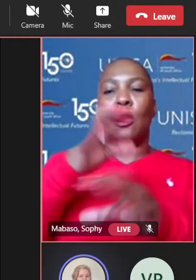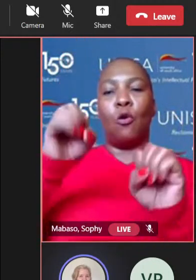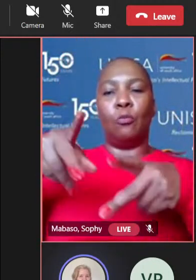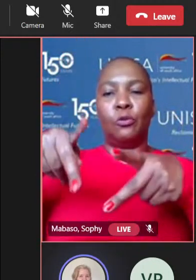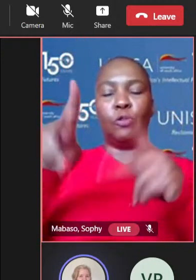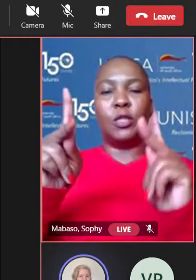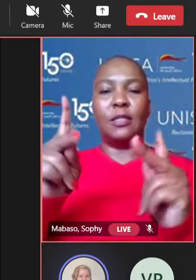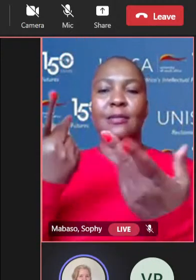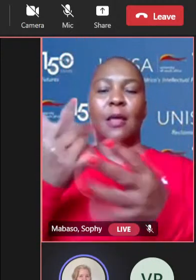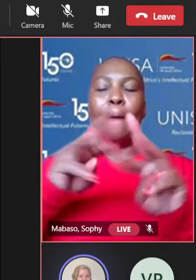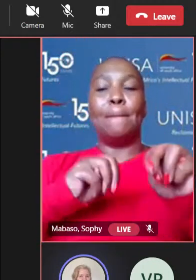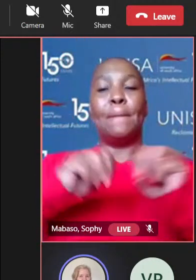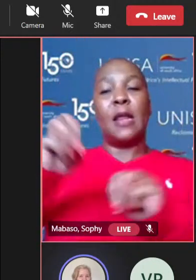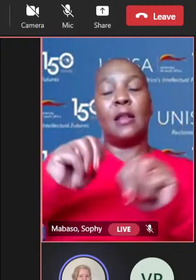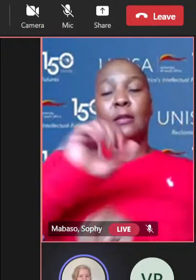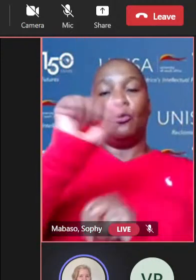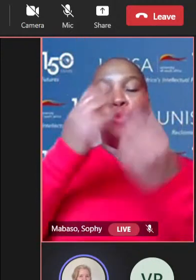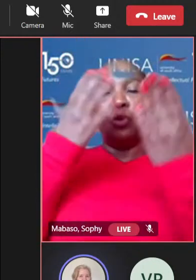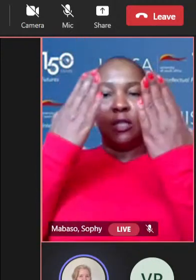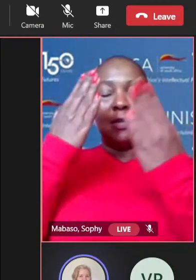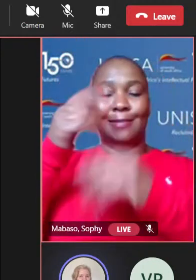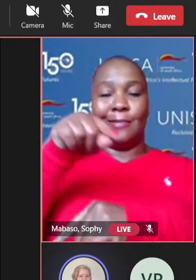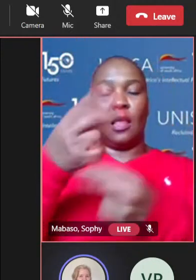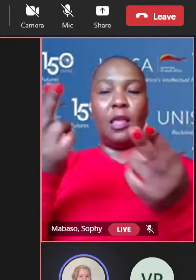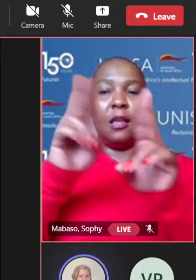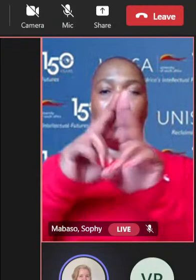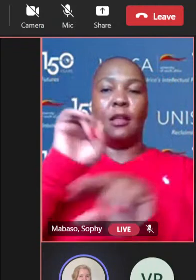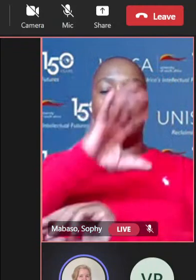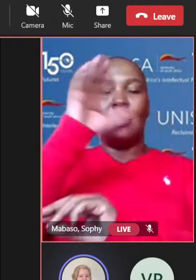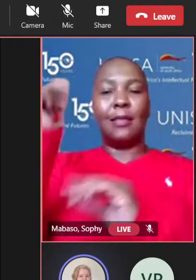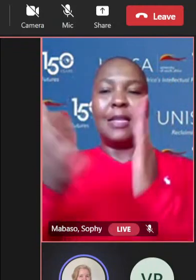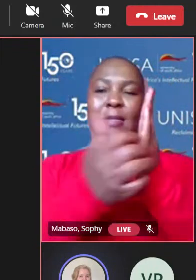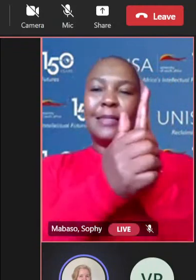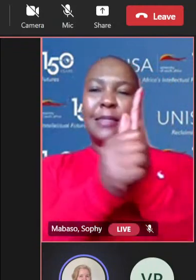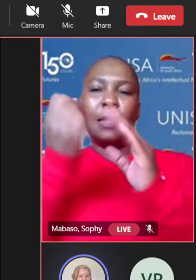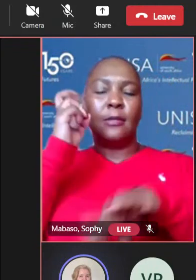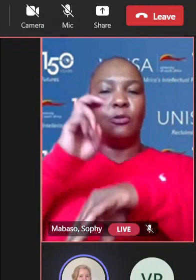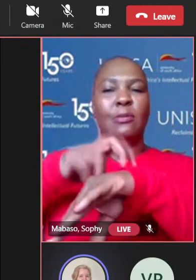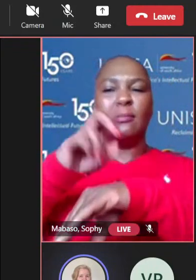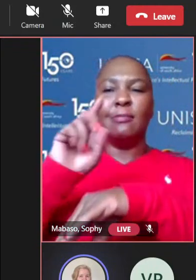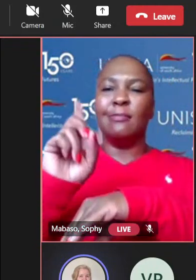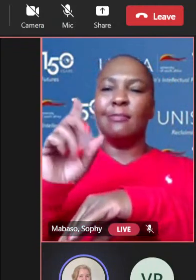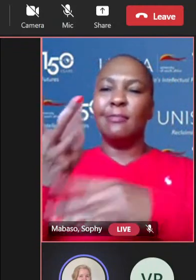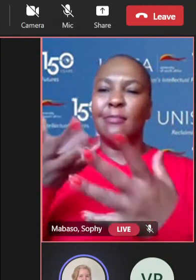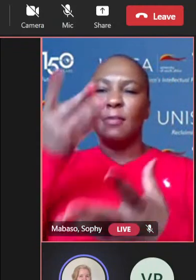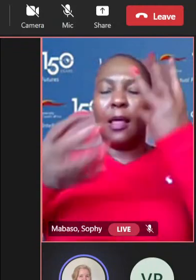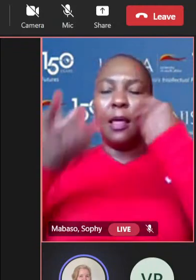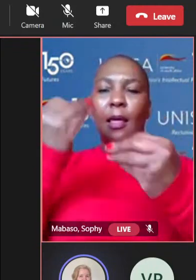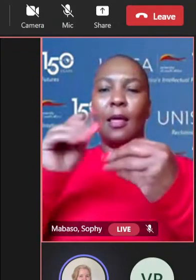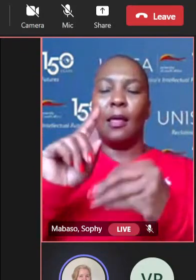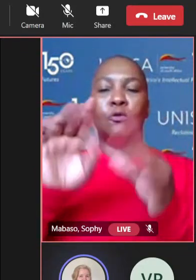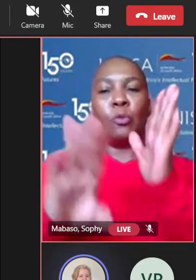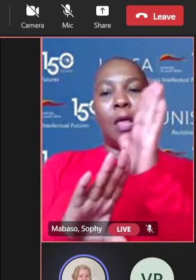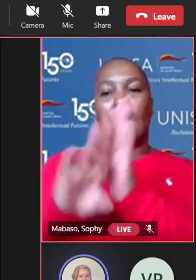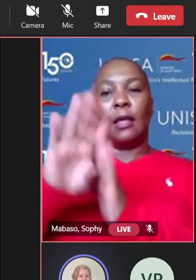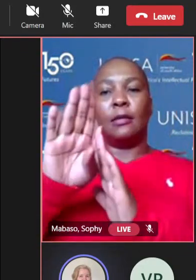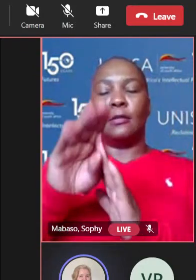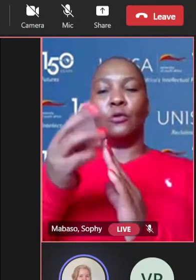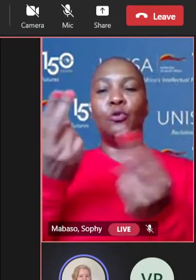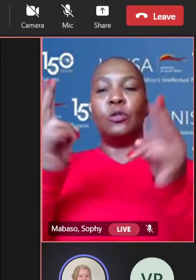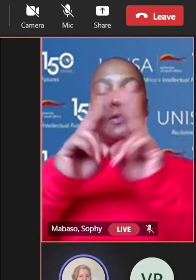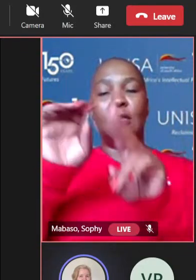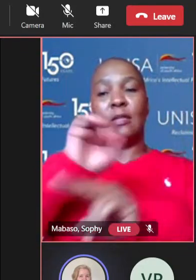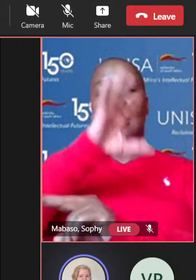Also managing your studies at Unisa, what are the skills that you need to learn? to be a successful Unisa